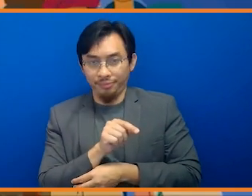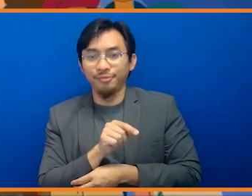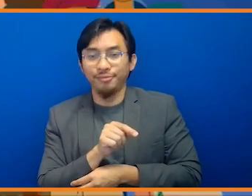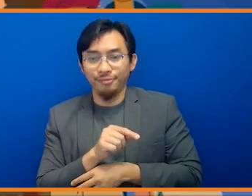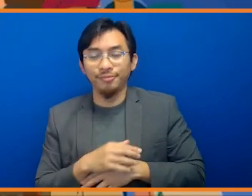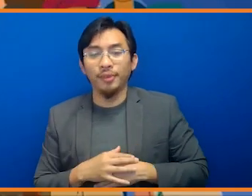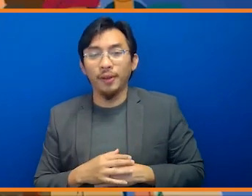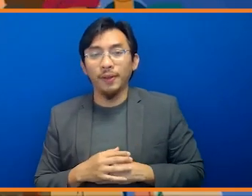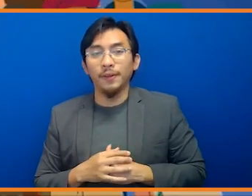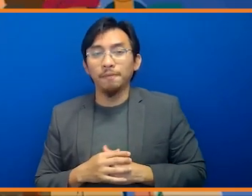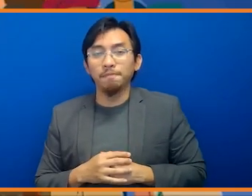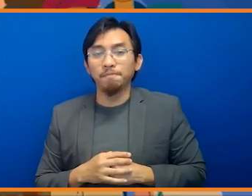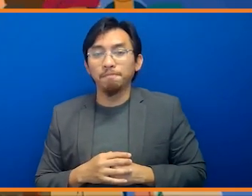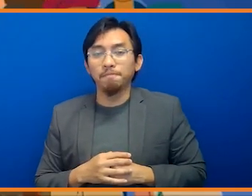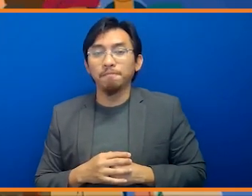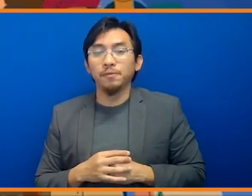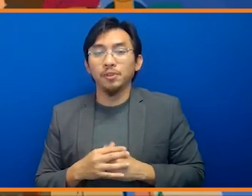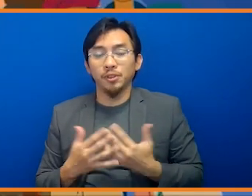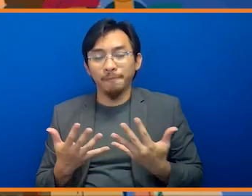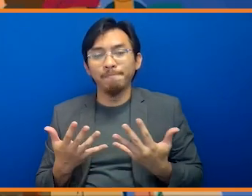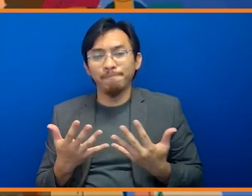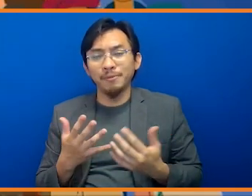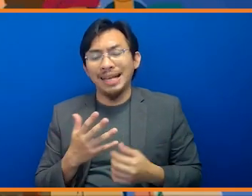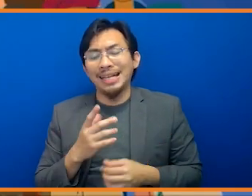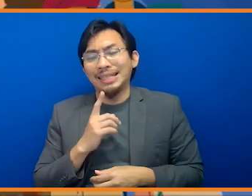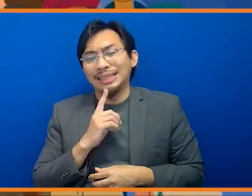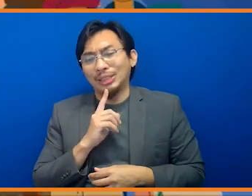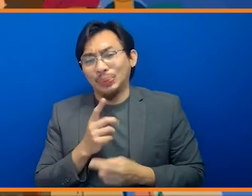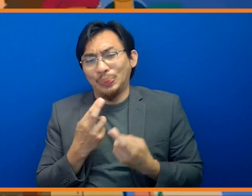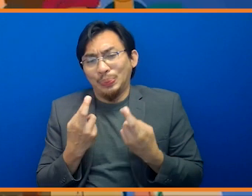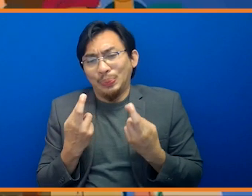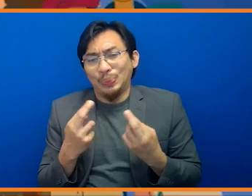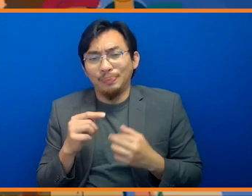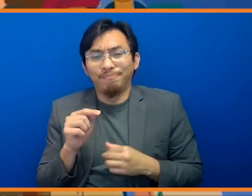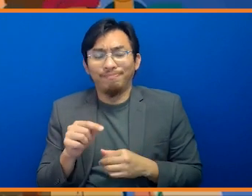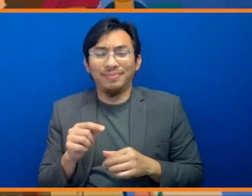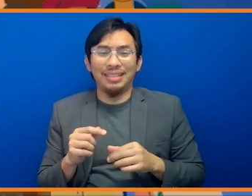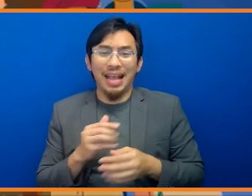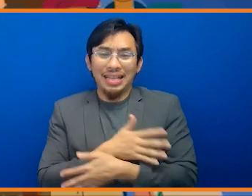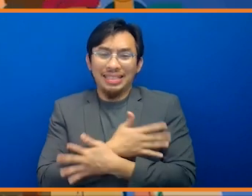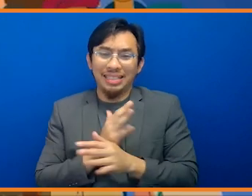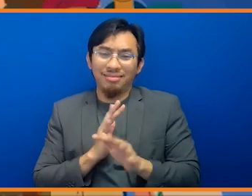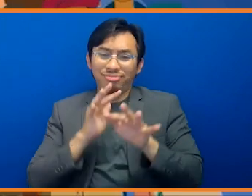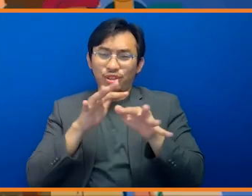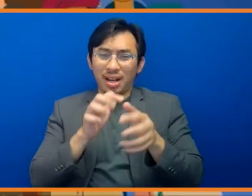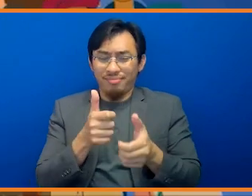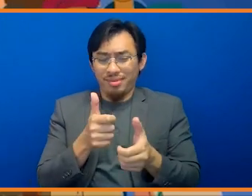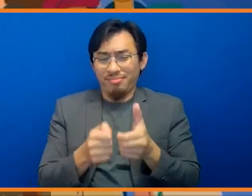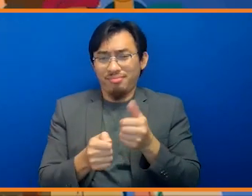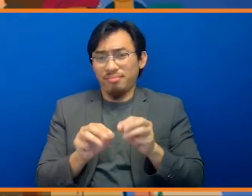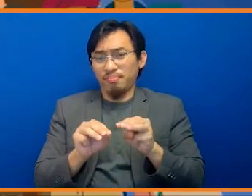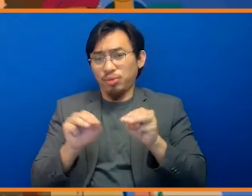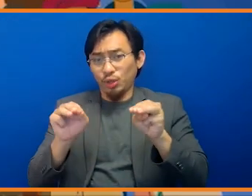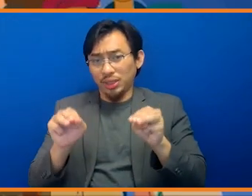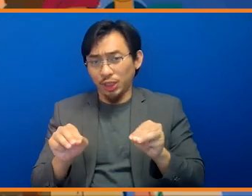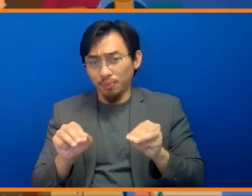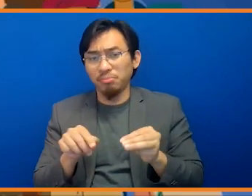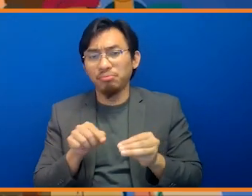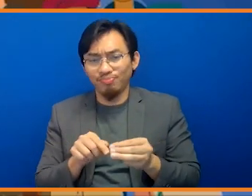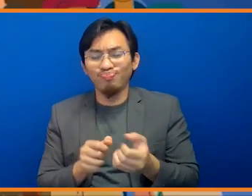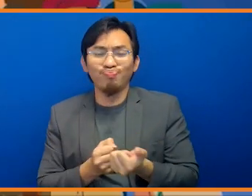I really hope in this point, I think the Aceh Tsunami Mobile Museum